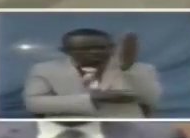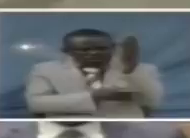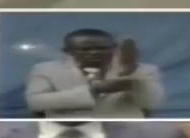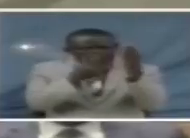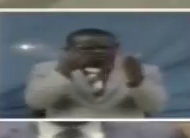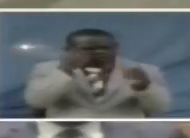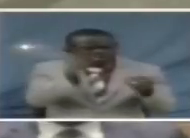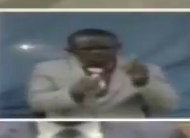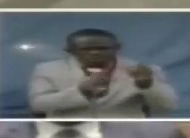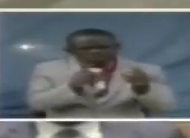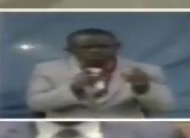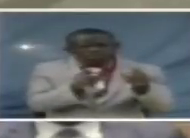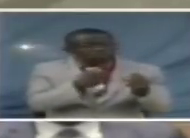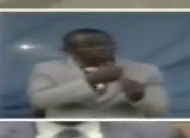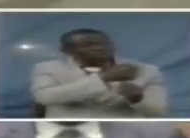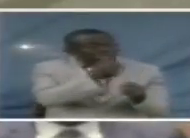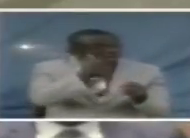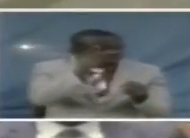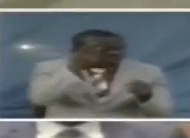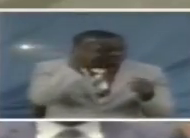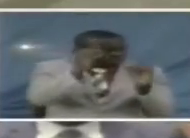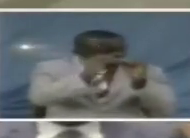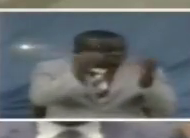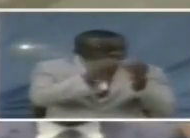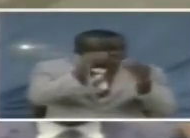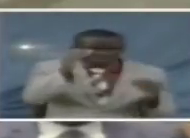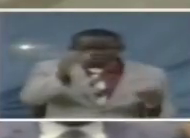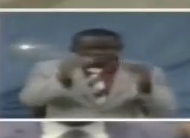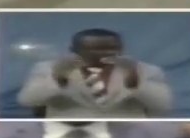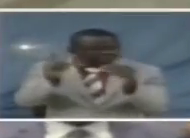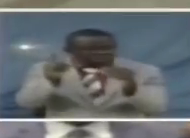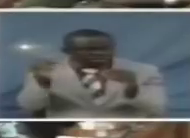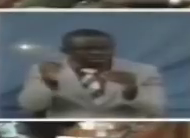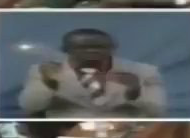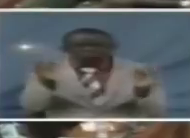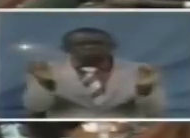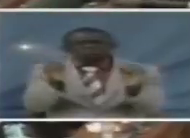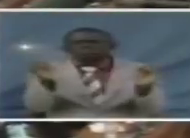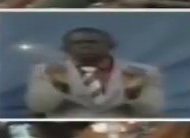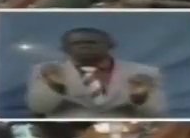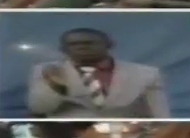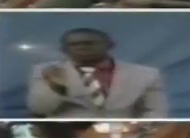in delivering infrastructure to the people is unmatched.